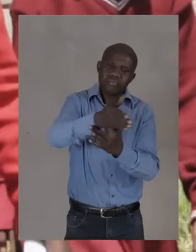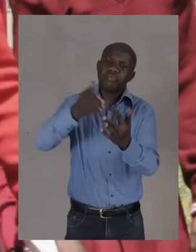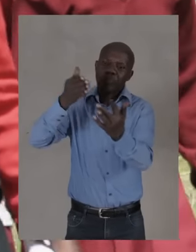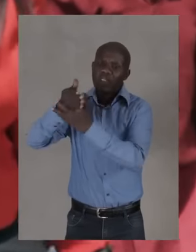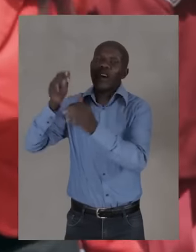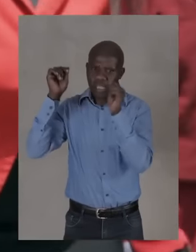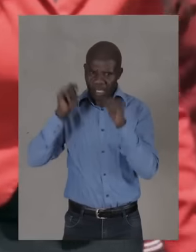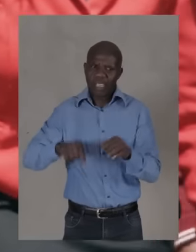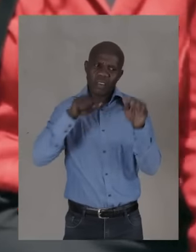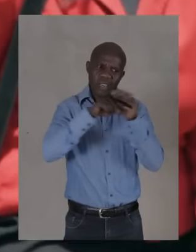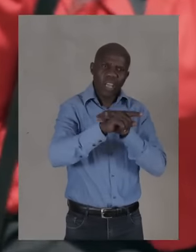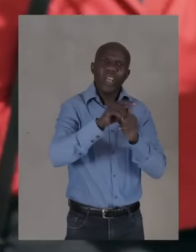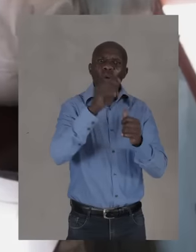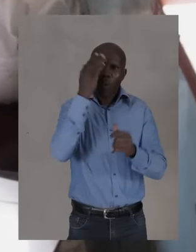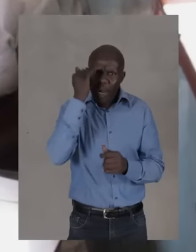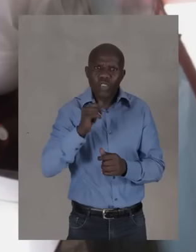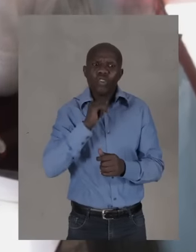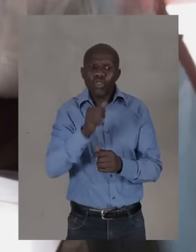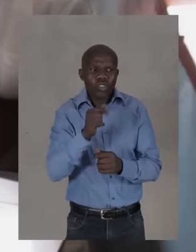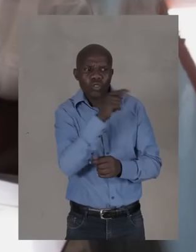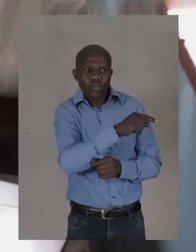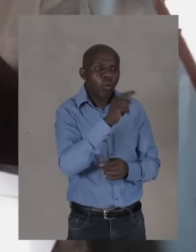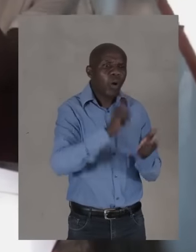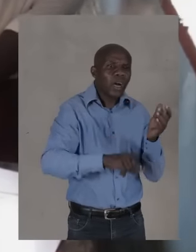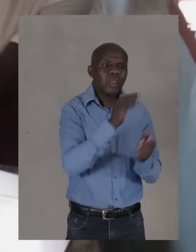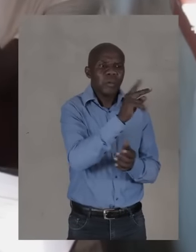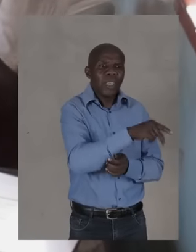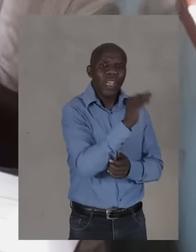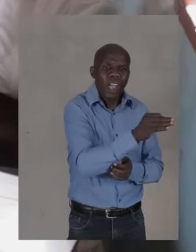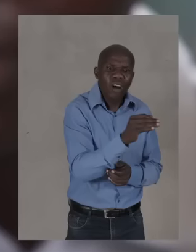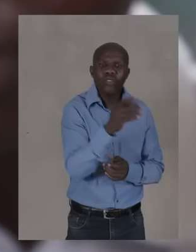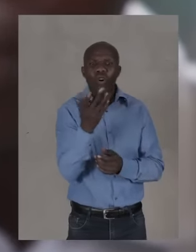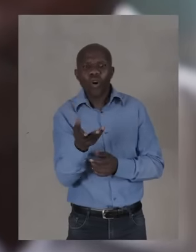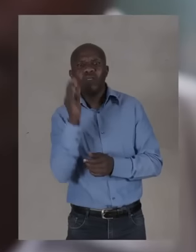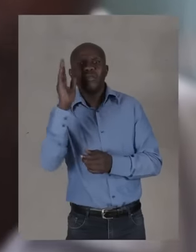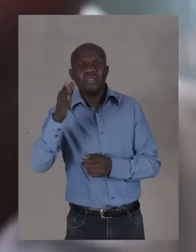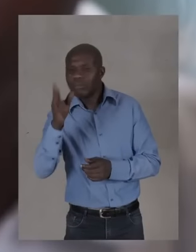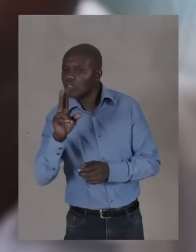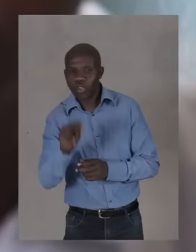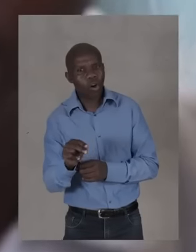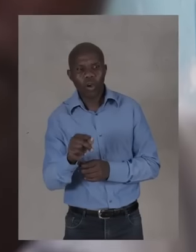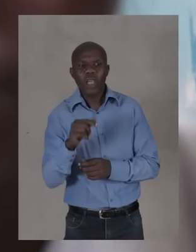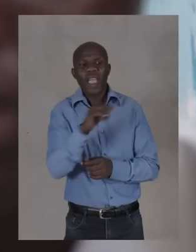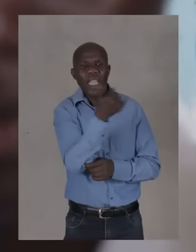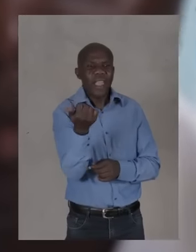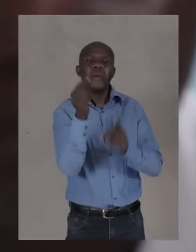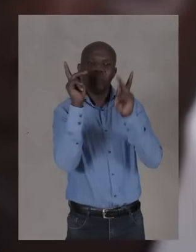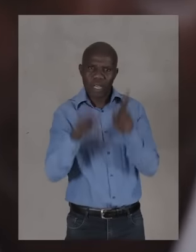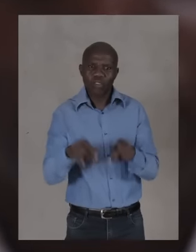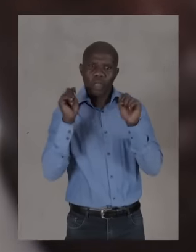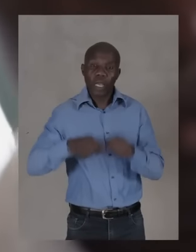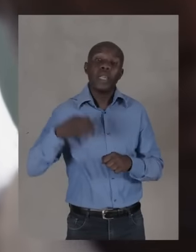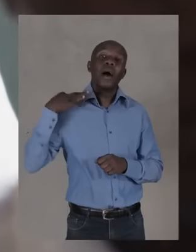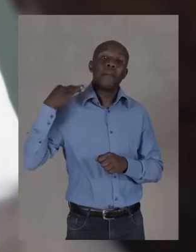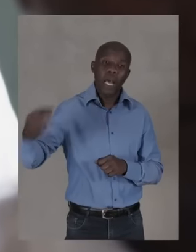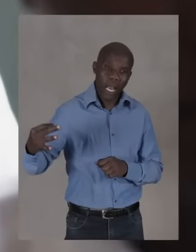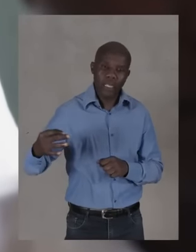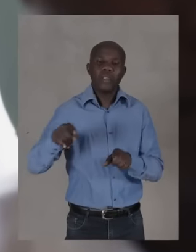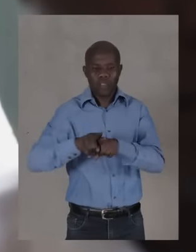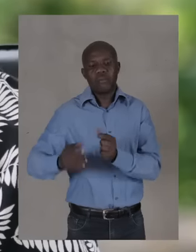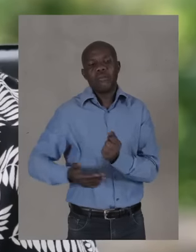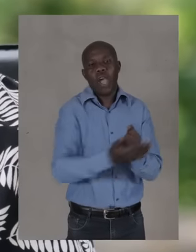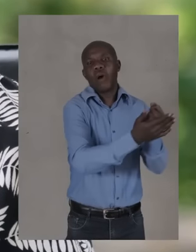regardless of whatever you are, anybody belonging to any political party, religious or so, anybody can